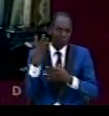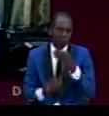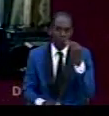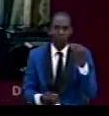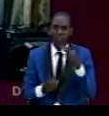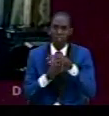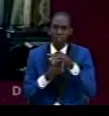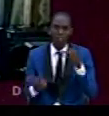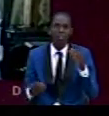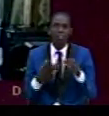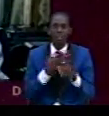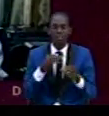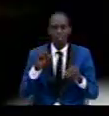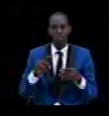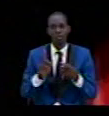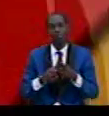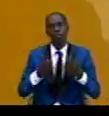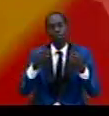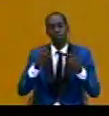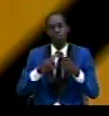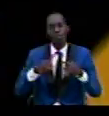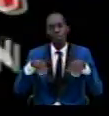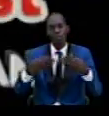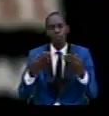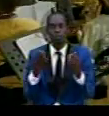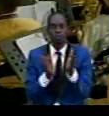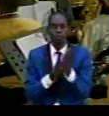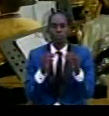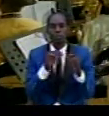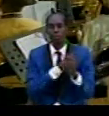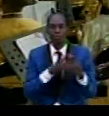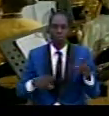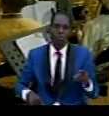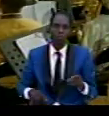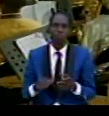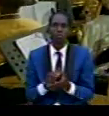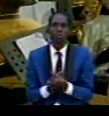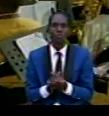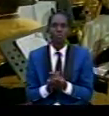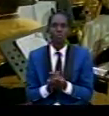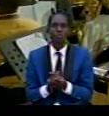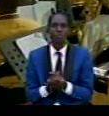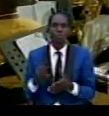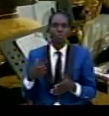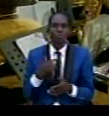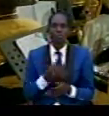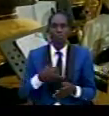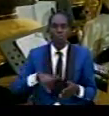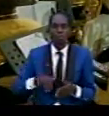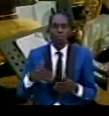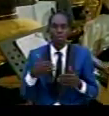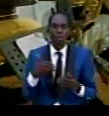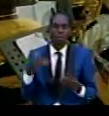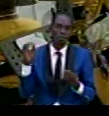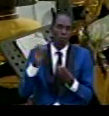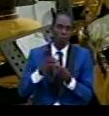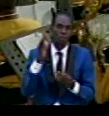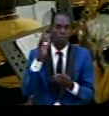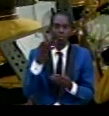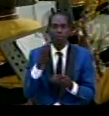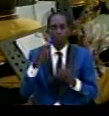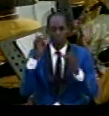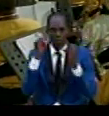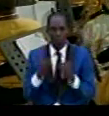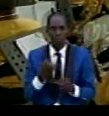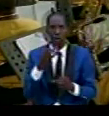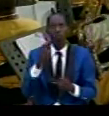testify before you all. Praise the Lord. We still have several more testimonies of the power of God